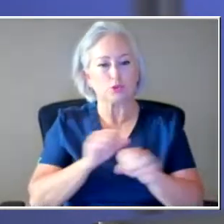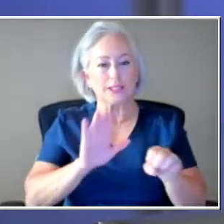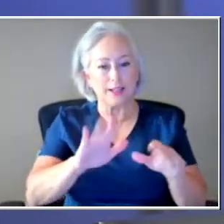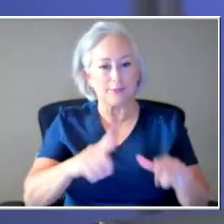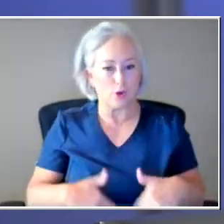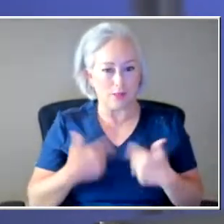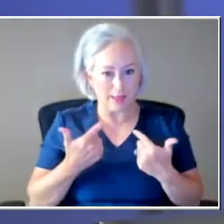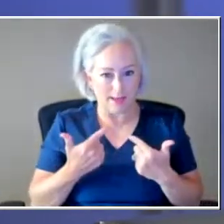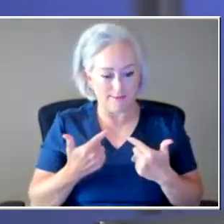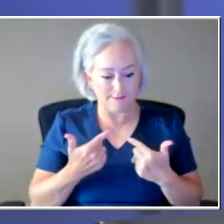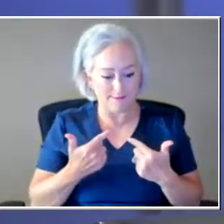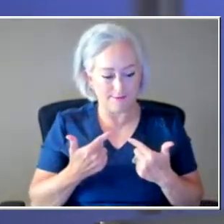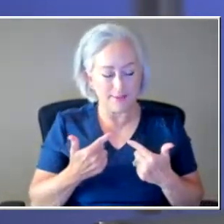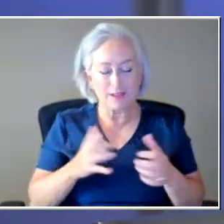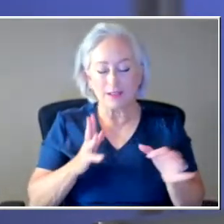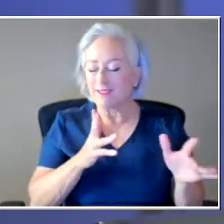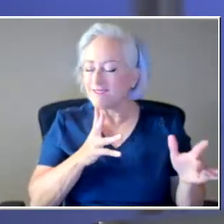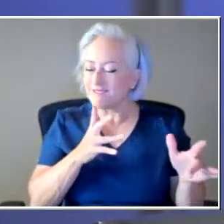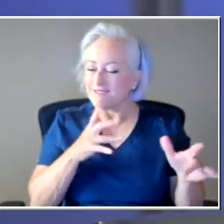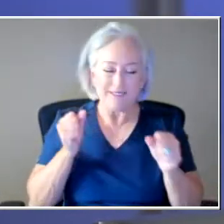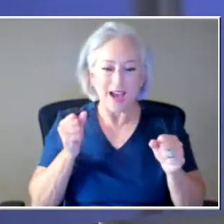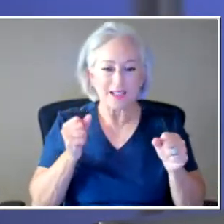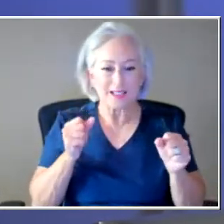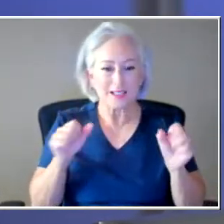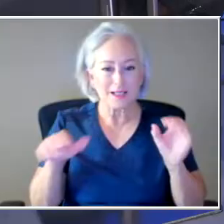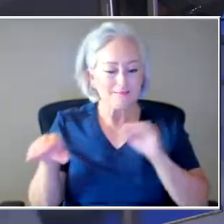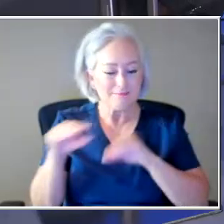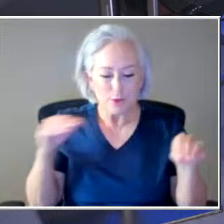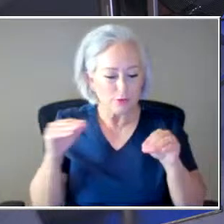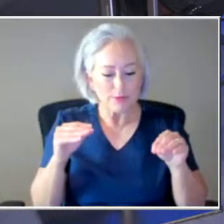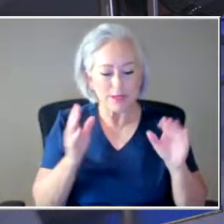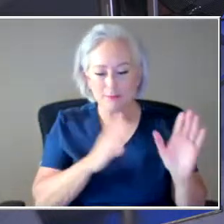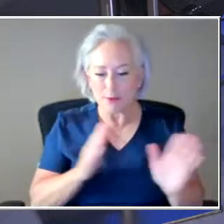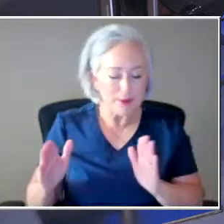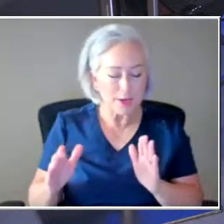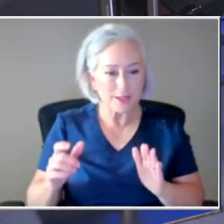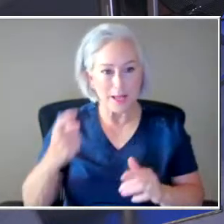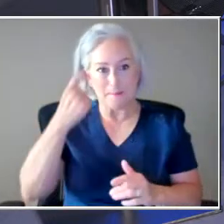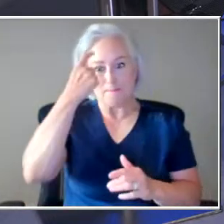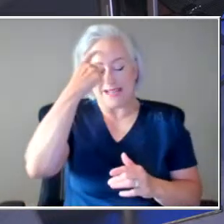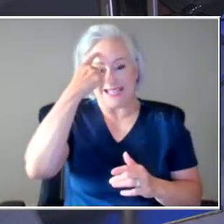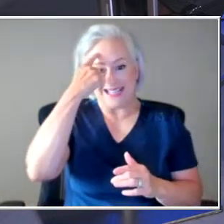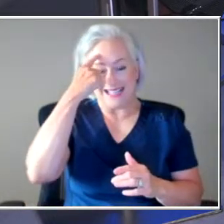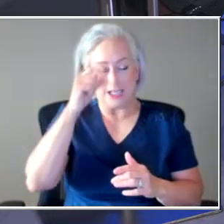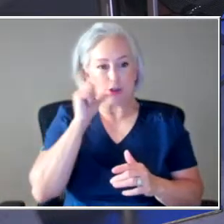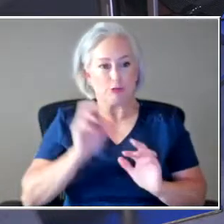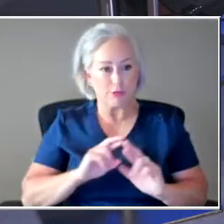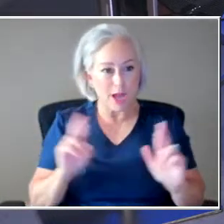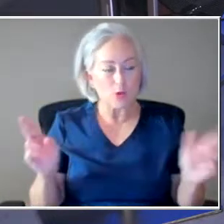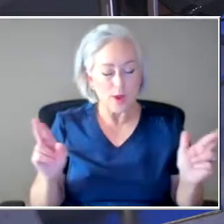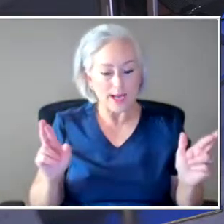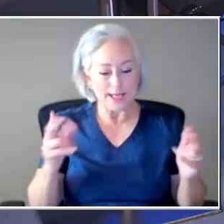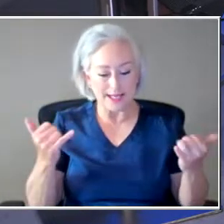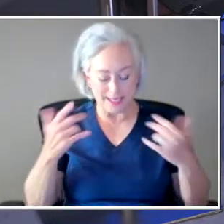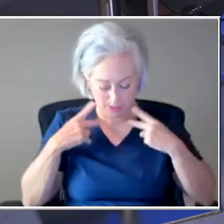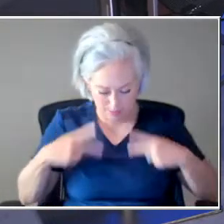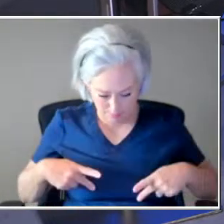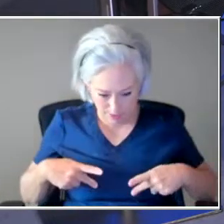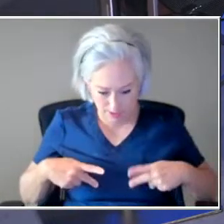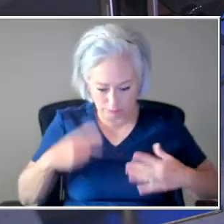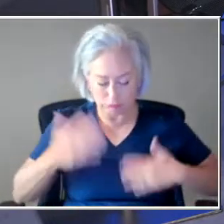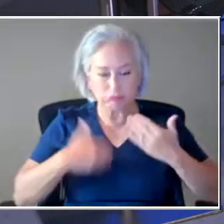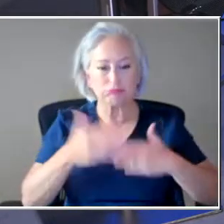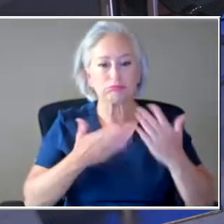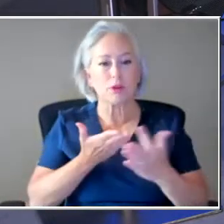movements, rapid interventions, rapid procedures. You're not prepared mentally, and now you're physically going through this. Exactly. Dr. McGurk, multiple